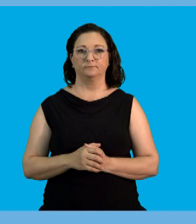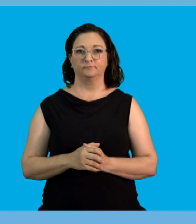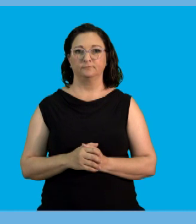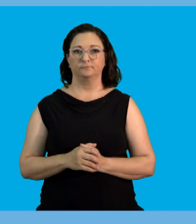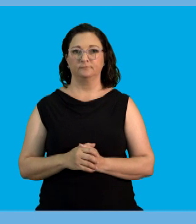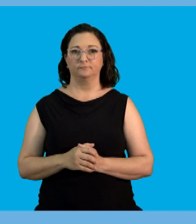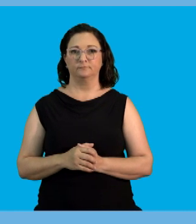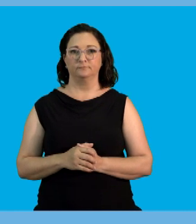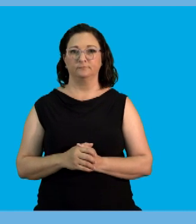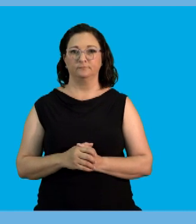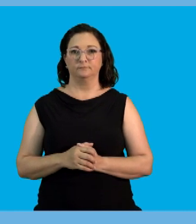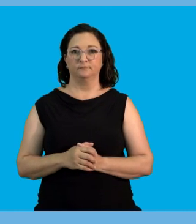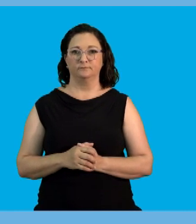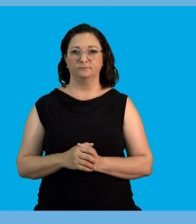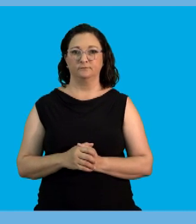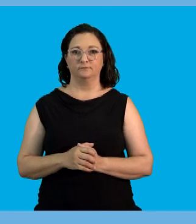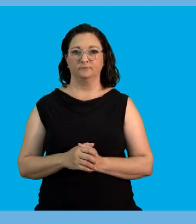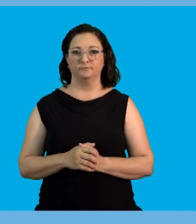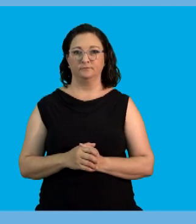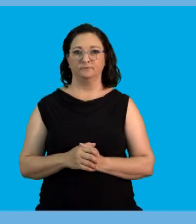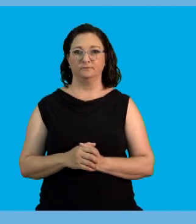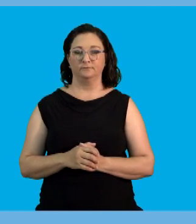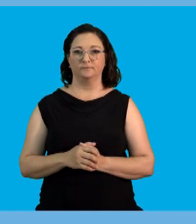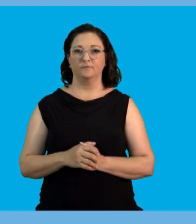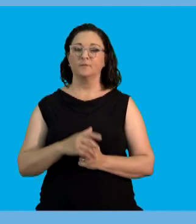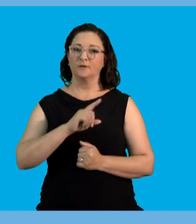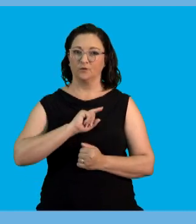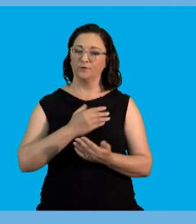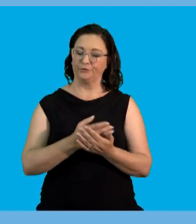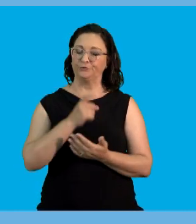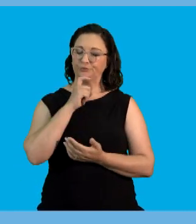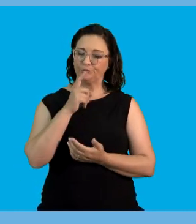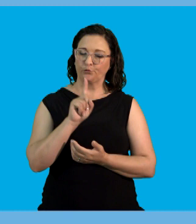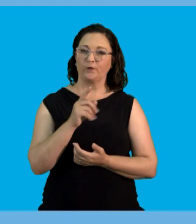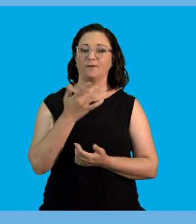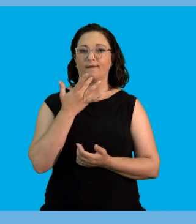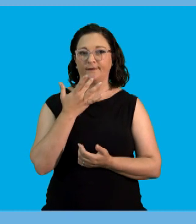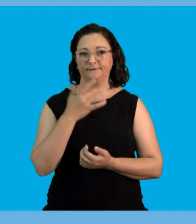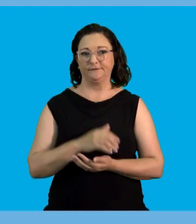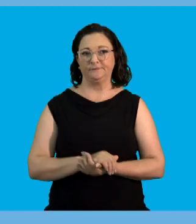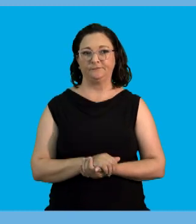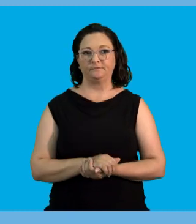So therefore, the one that you're going to be using is iron.